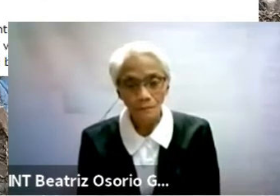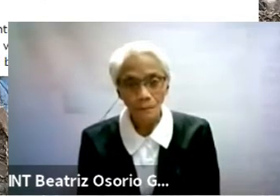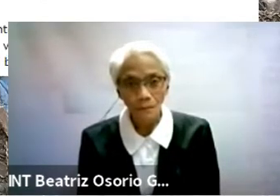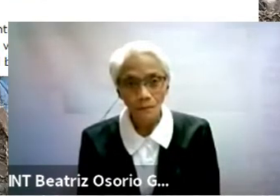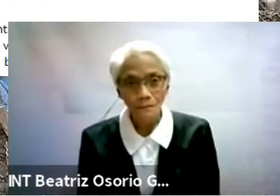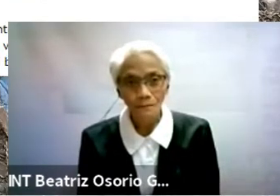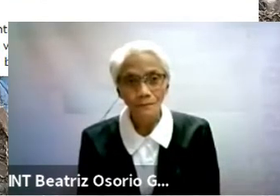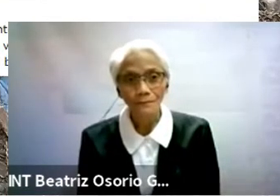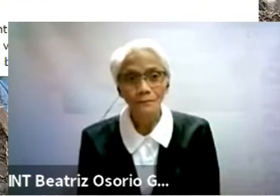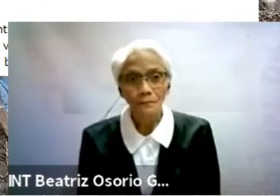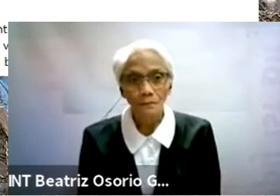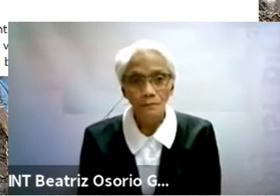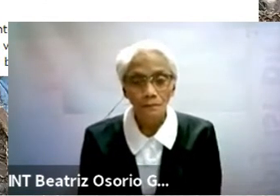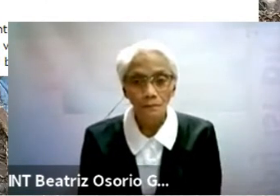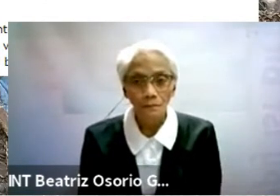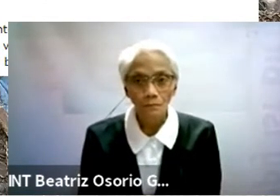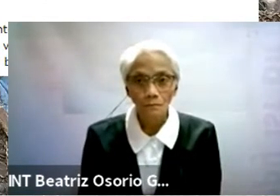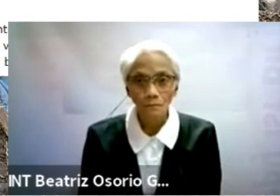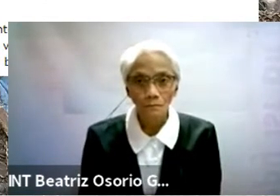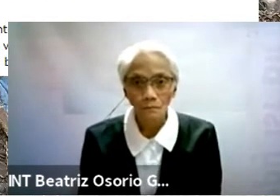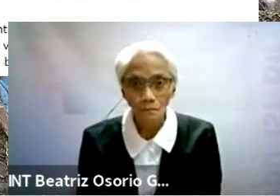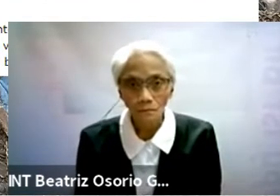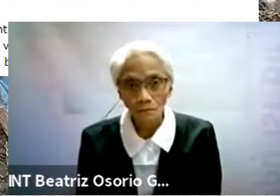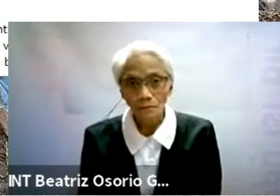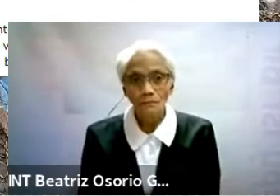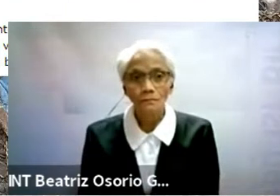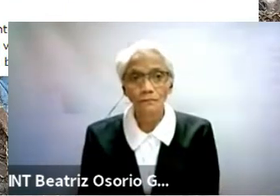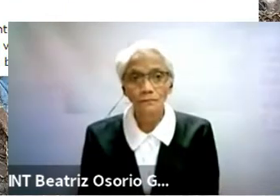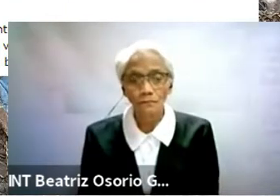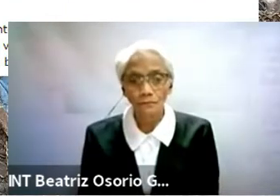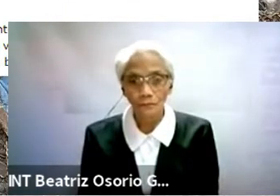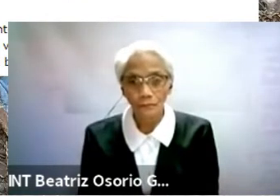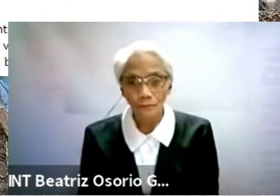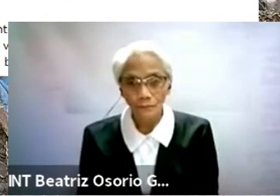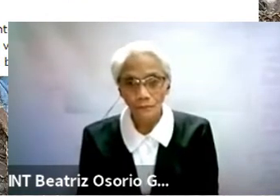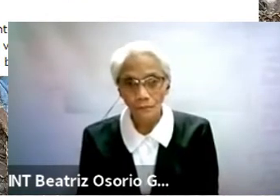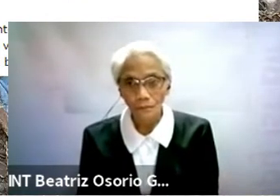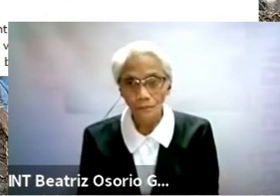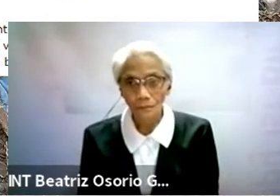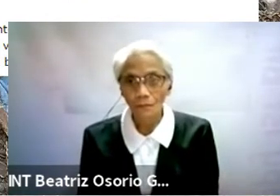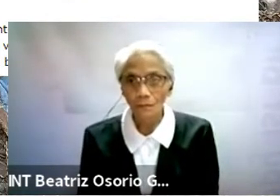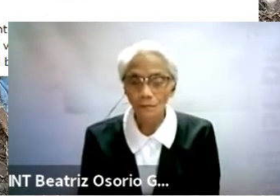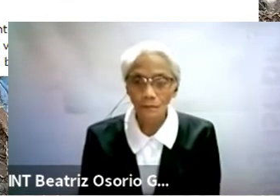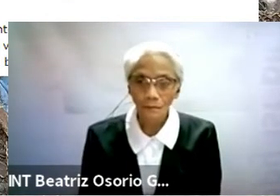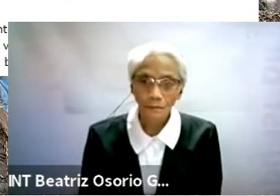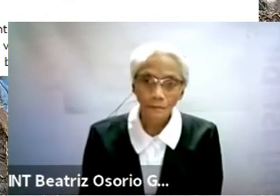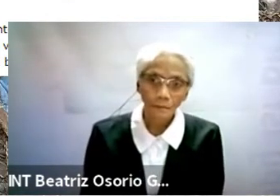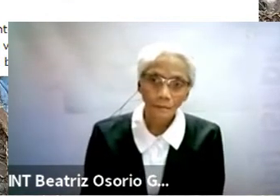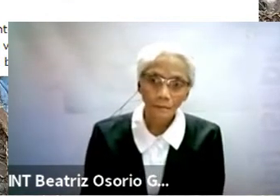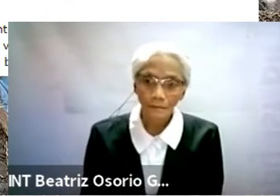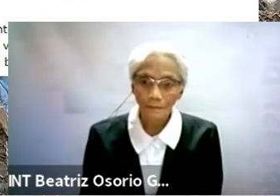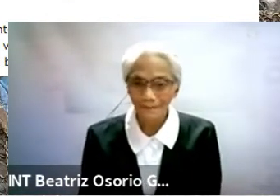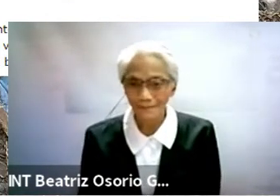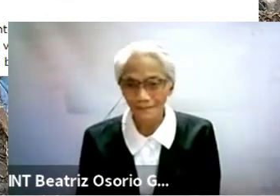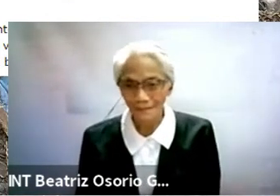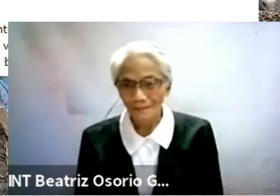Is that right now? Yes. Yes, okay. Oh, very good. All right. I'm struggling with my own technology,